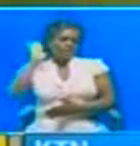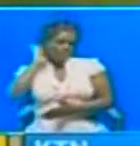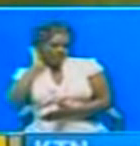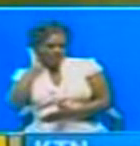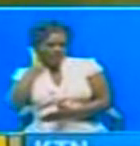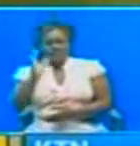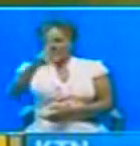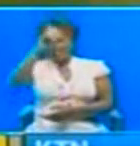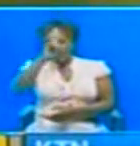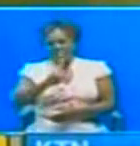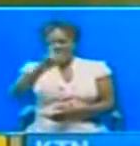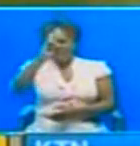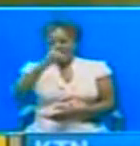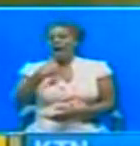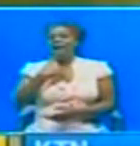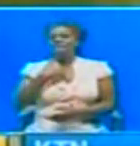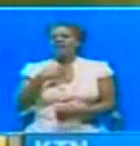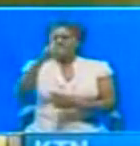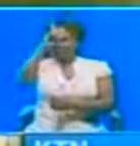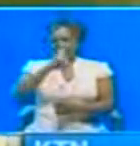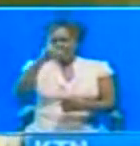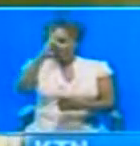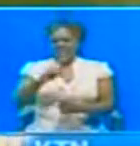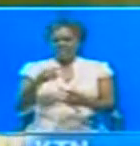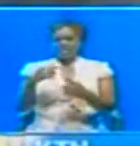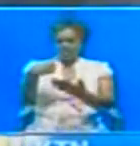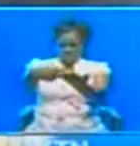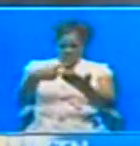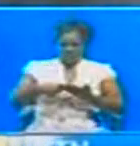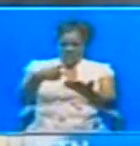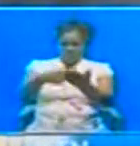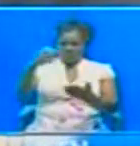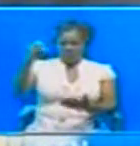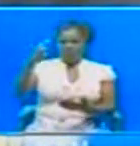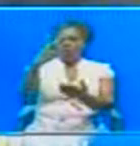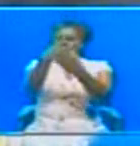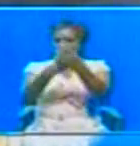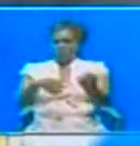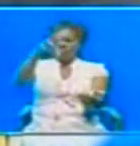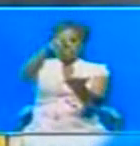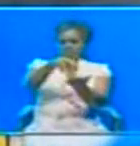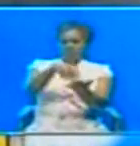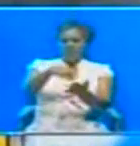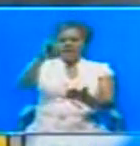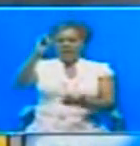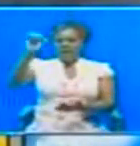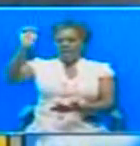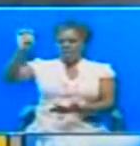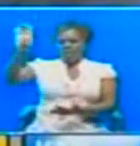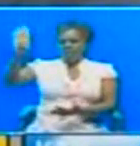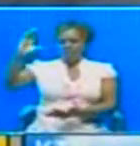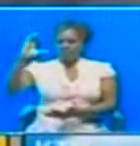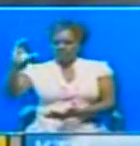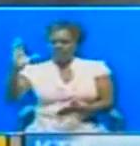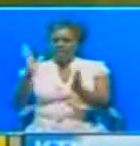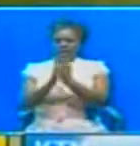very serious interaction with the Serious Fraud Office on both cases, on the IEBC case and